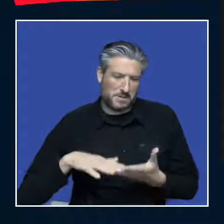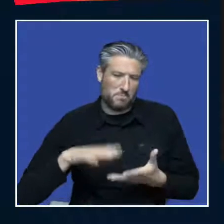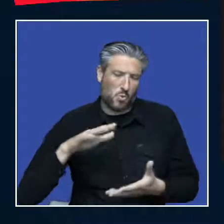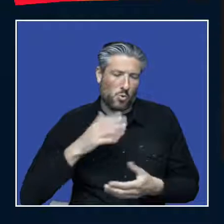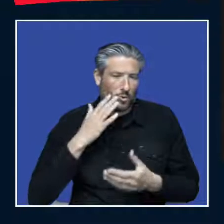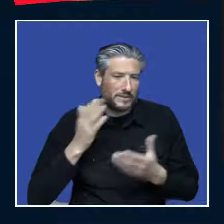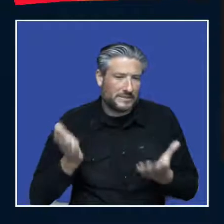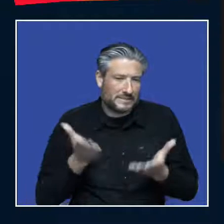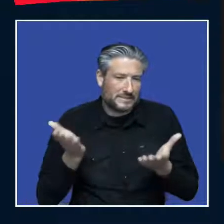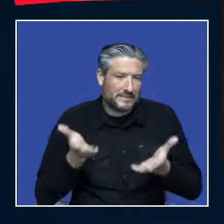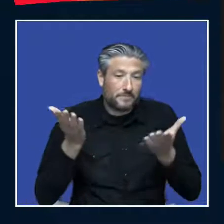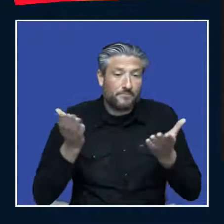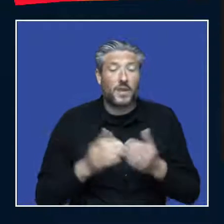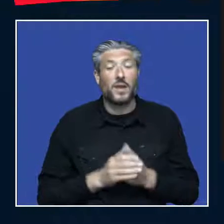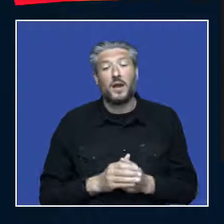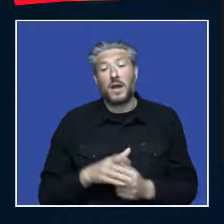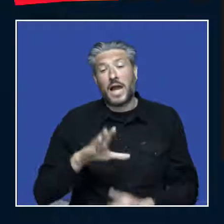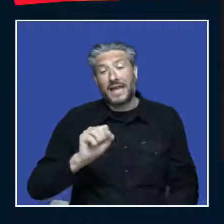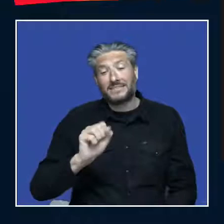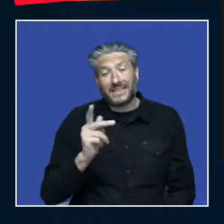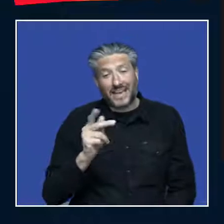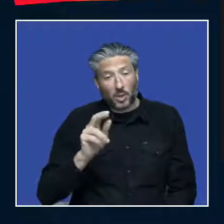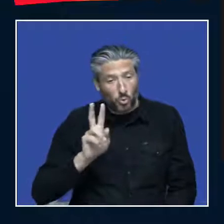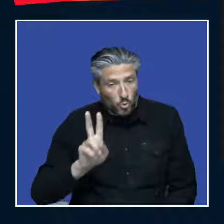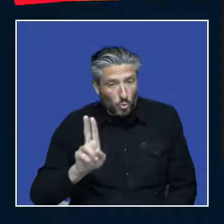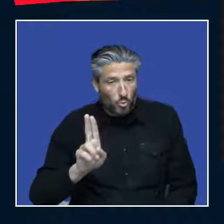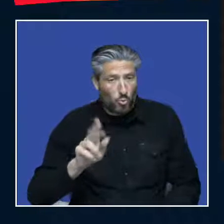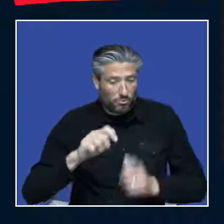SKU and create it for me.